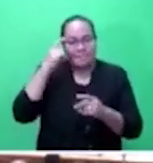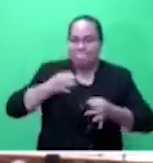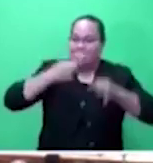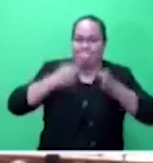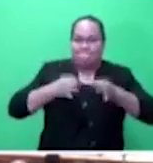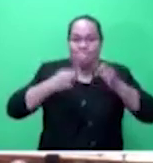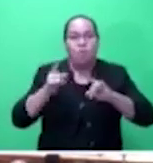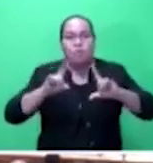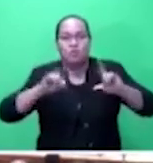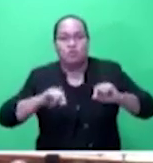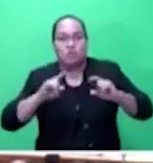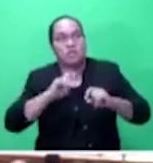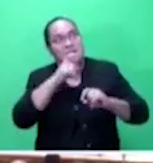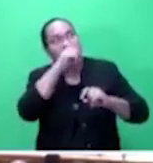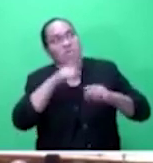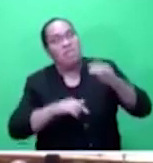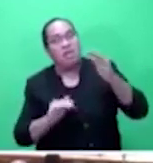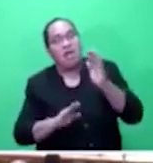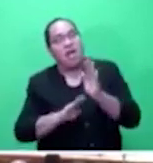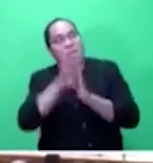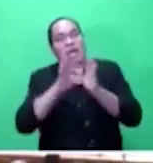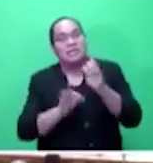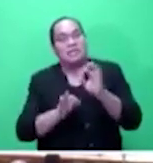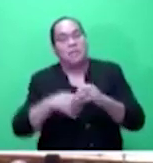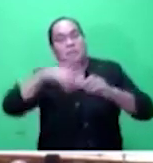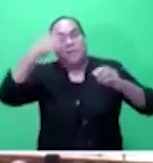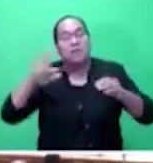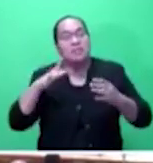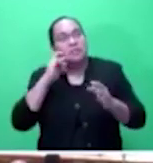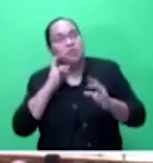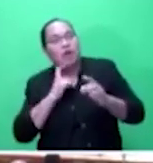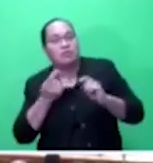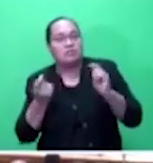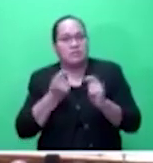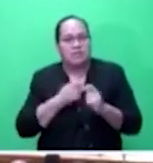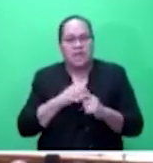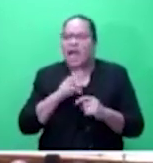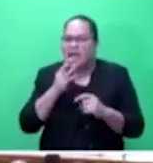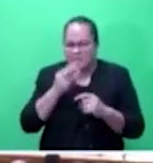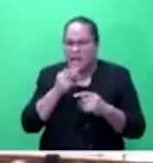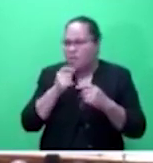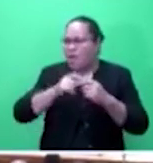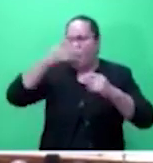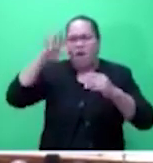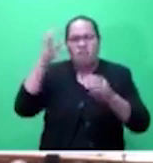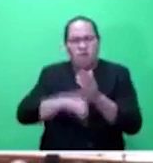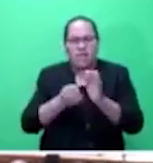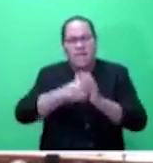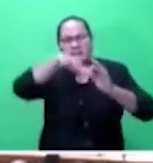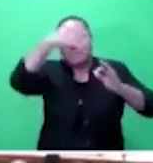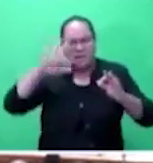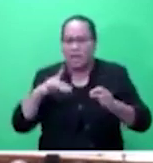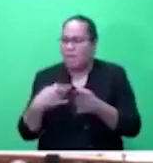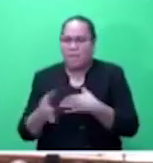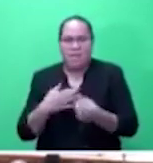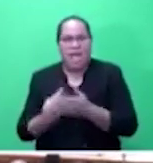necessary. Mr. Speaker, sir, even in a crisis, there are some costs that are too high to accept for any Fijian. No matter what